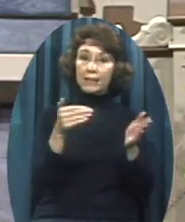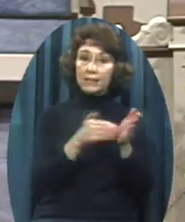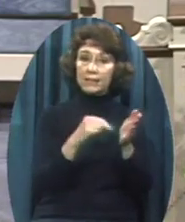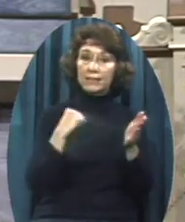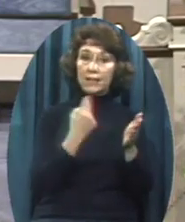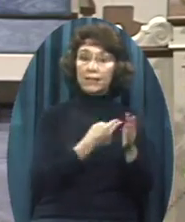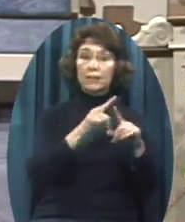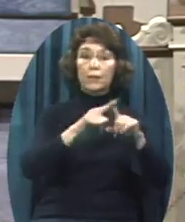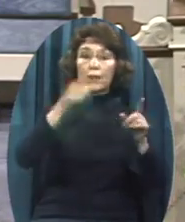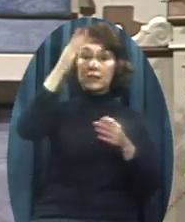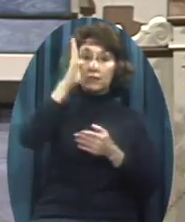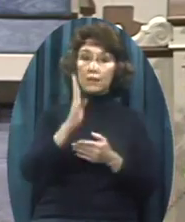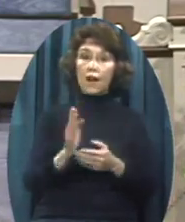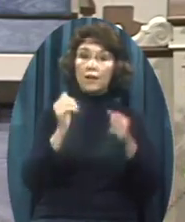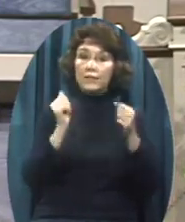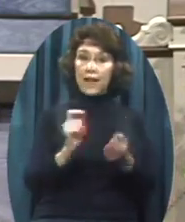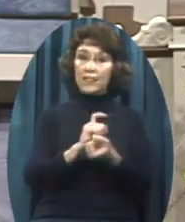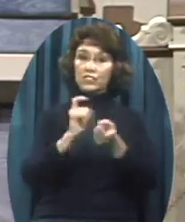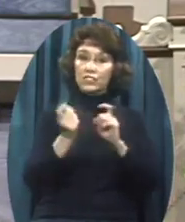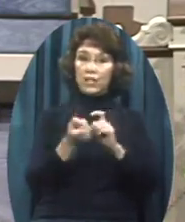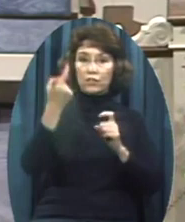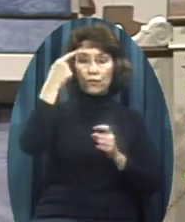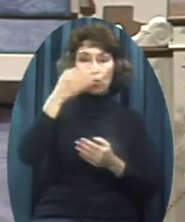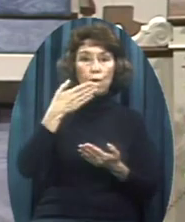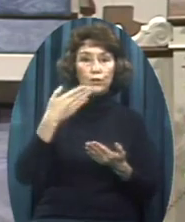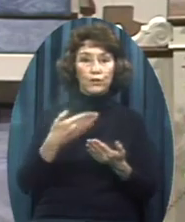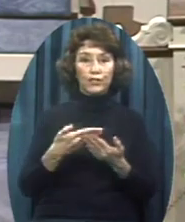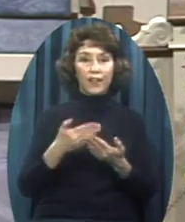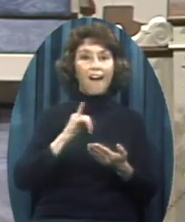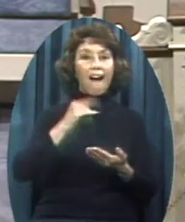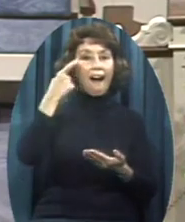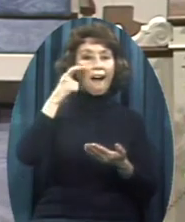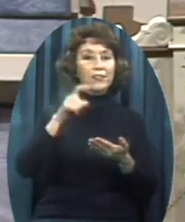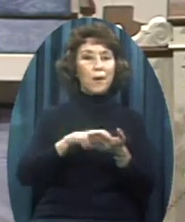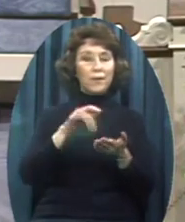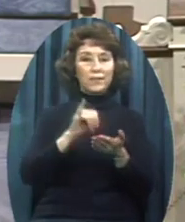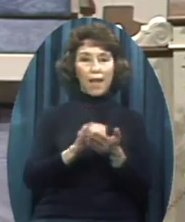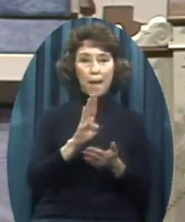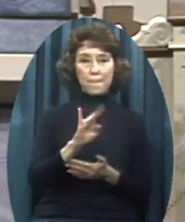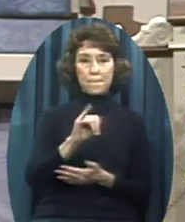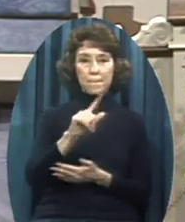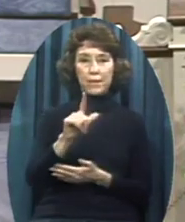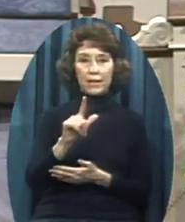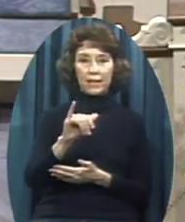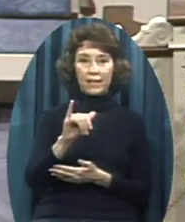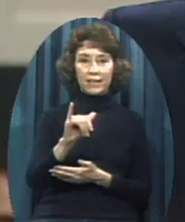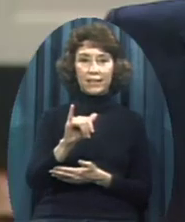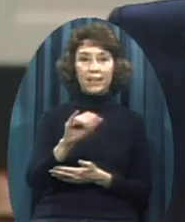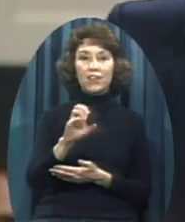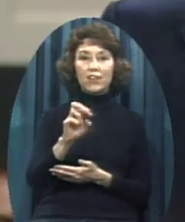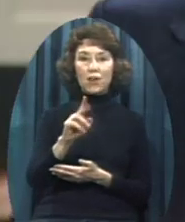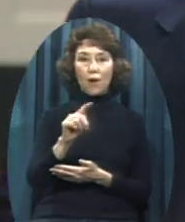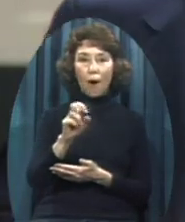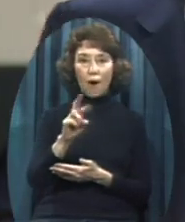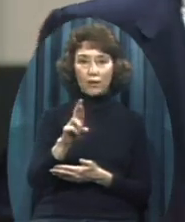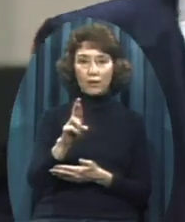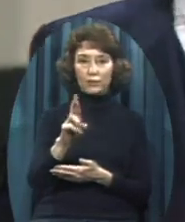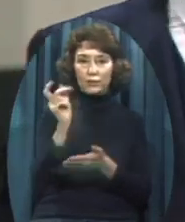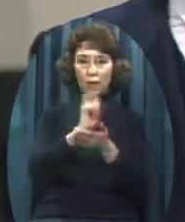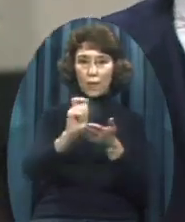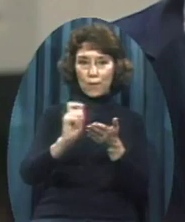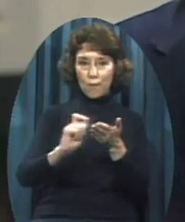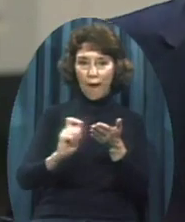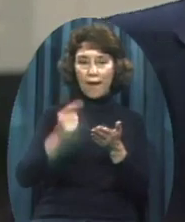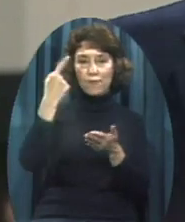around. I noticed that Billy Carter is going to begin writing a column for We Magazine. And his